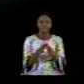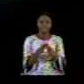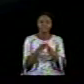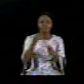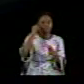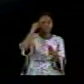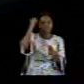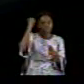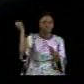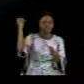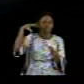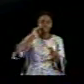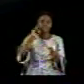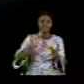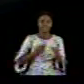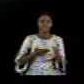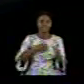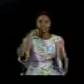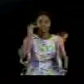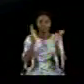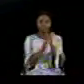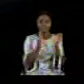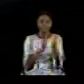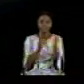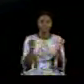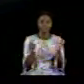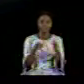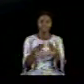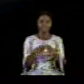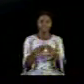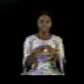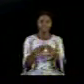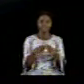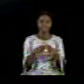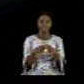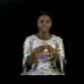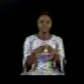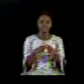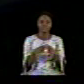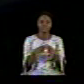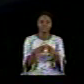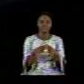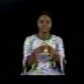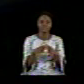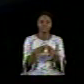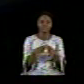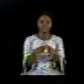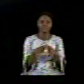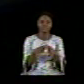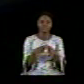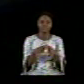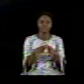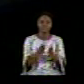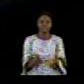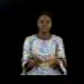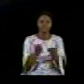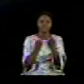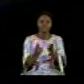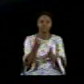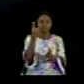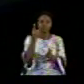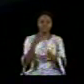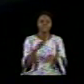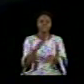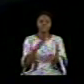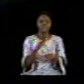you to set your faces and your hearts toward him, looking up into his glorious